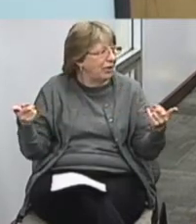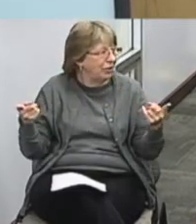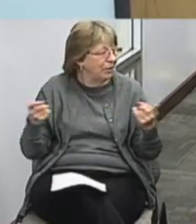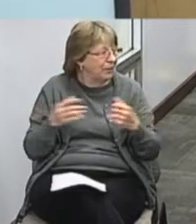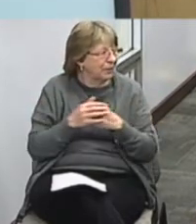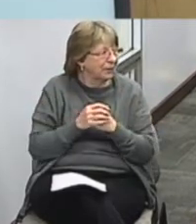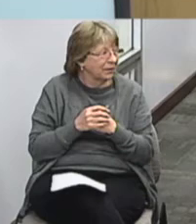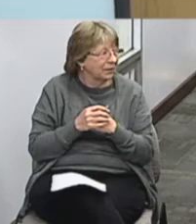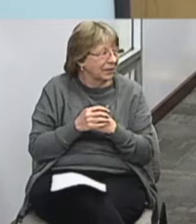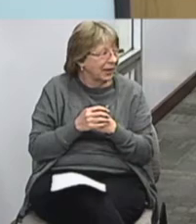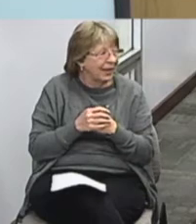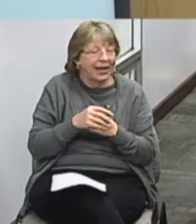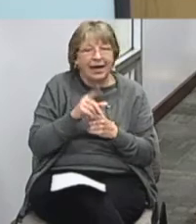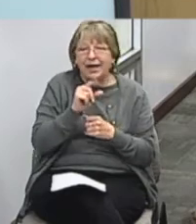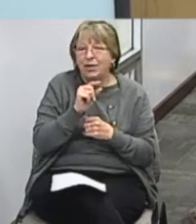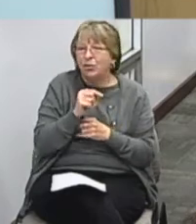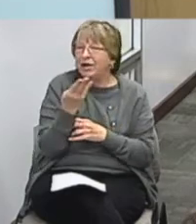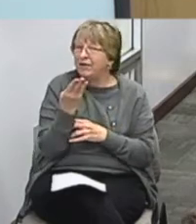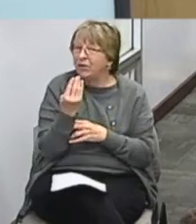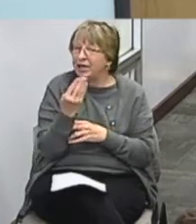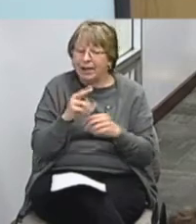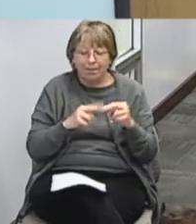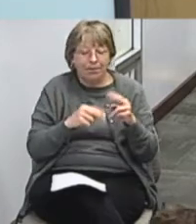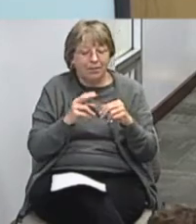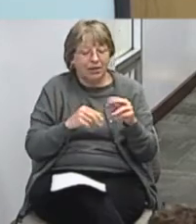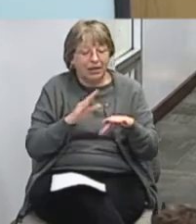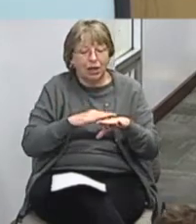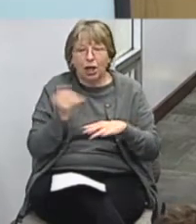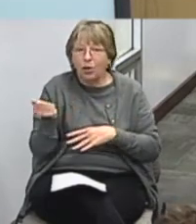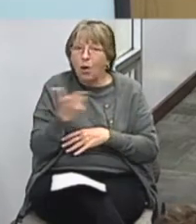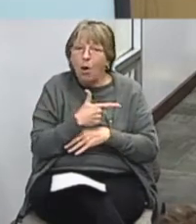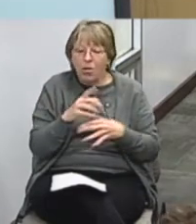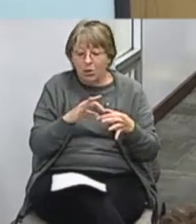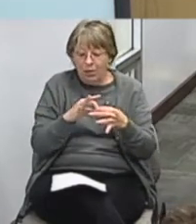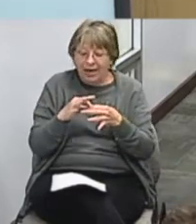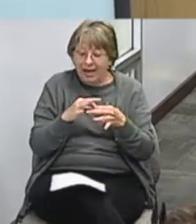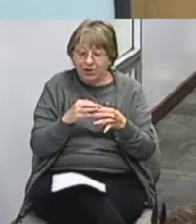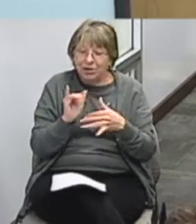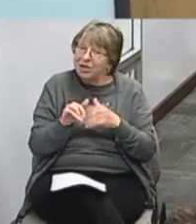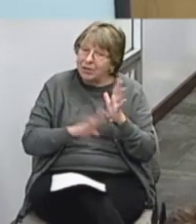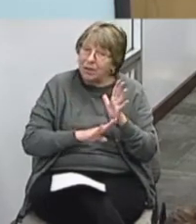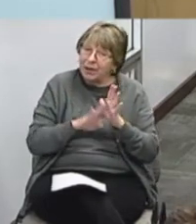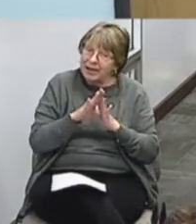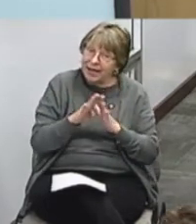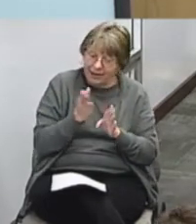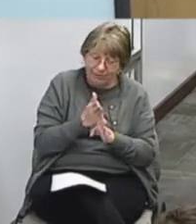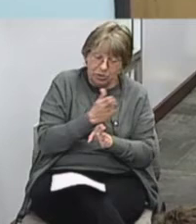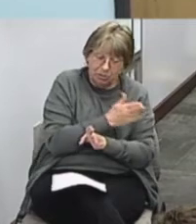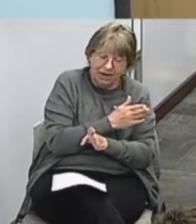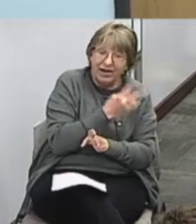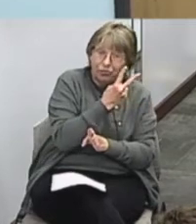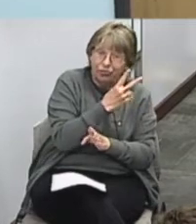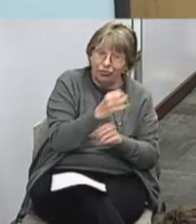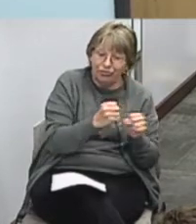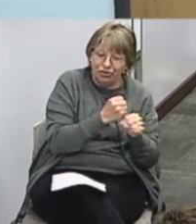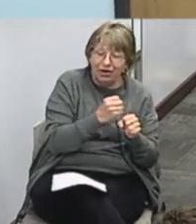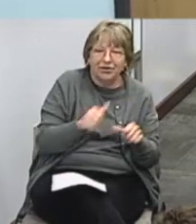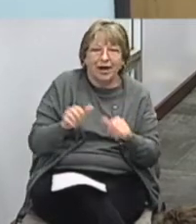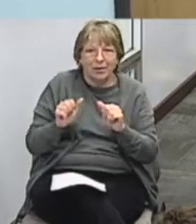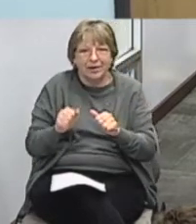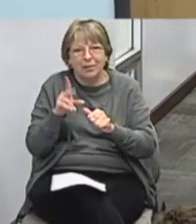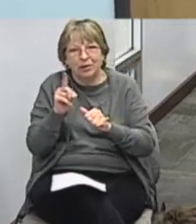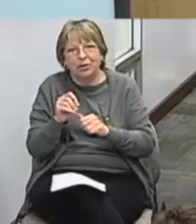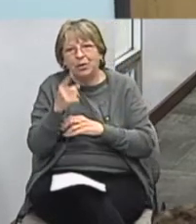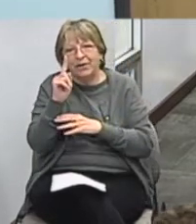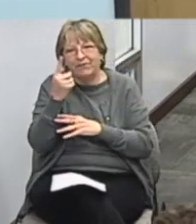And then in 2014, building on all the relationships that came from the previous 2 years, I was able to do the first